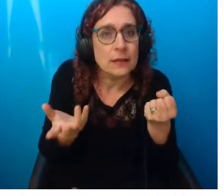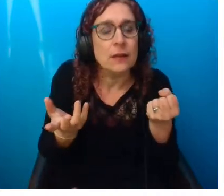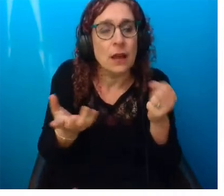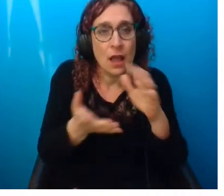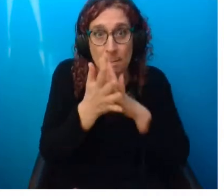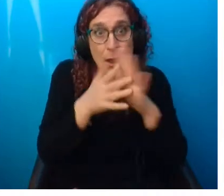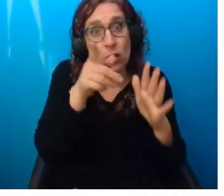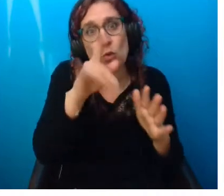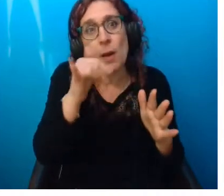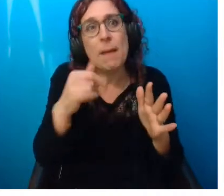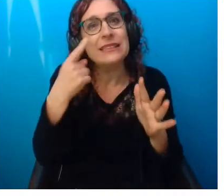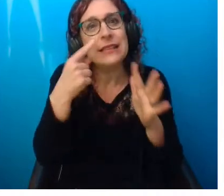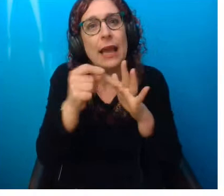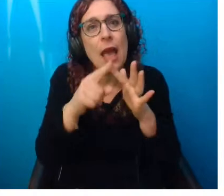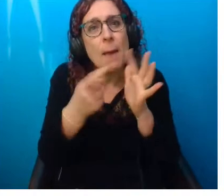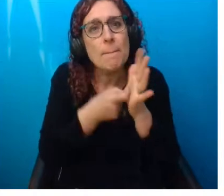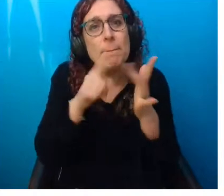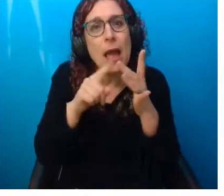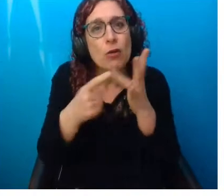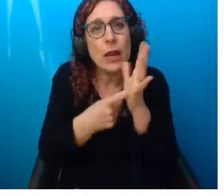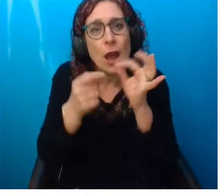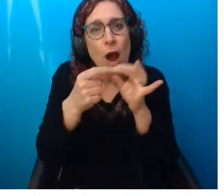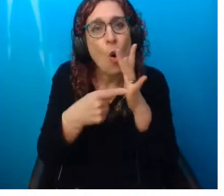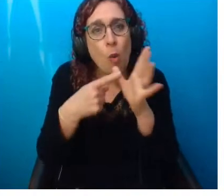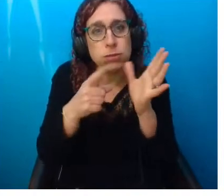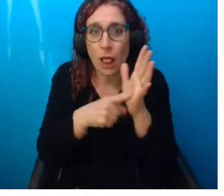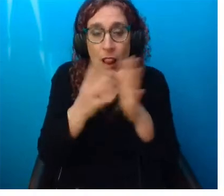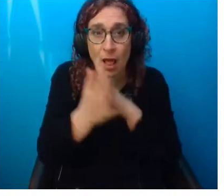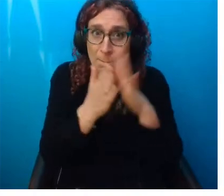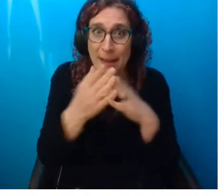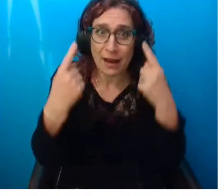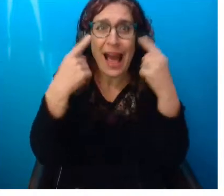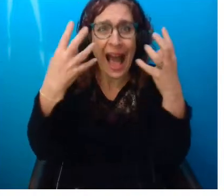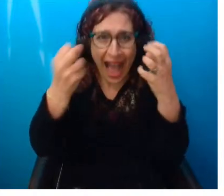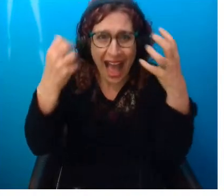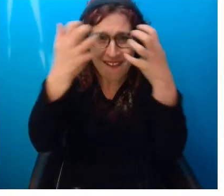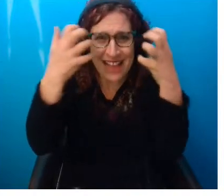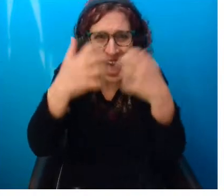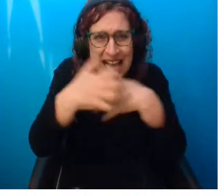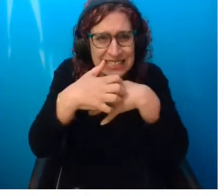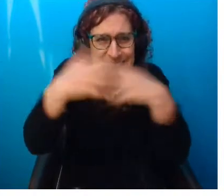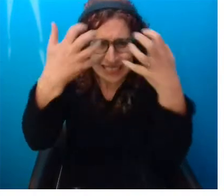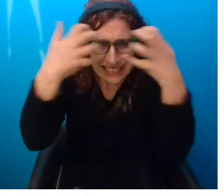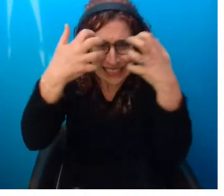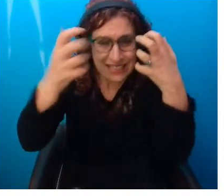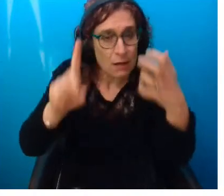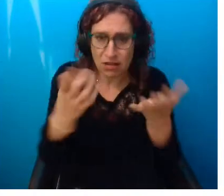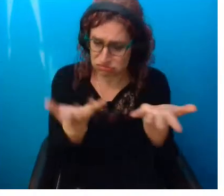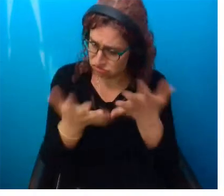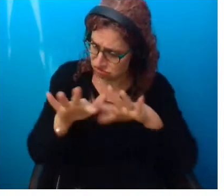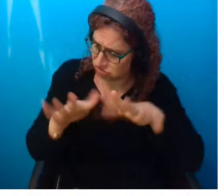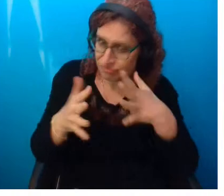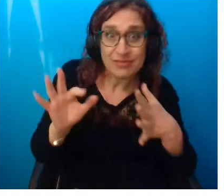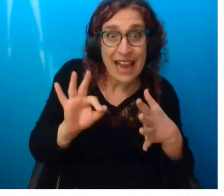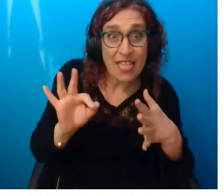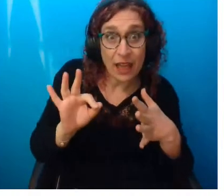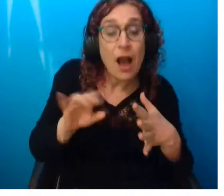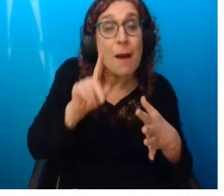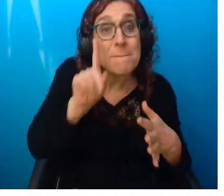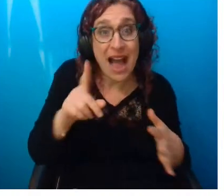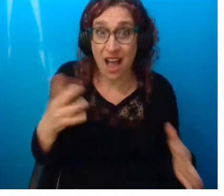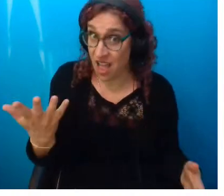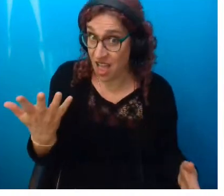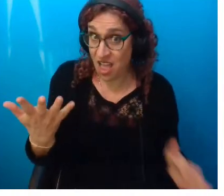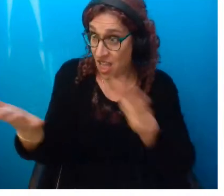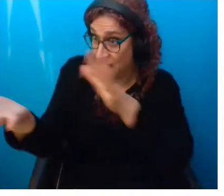no evidence of eczema on the hands, and it is still due to transfer to those allergens. So theoretically,